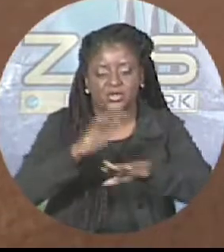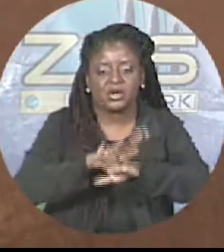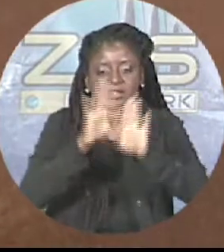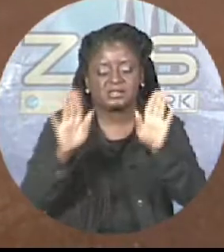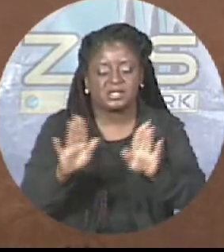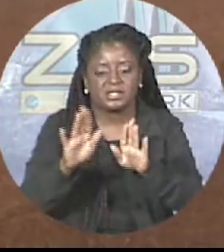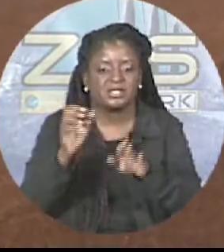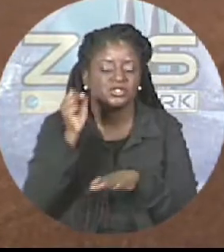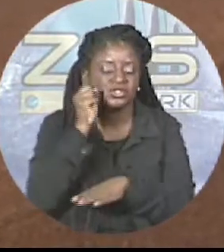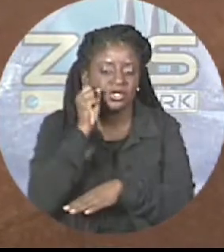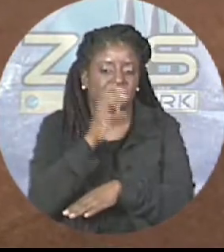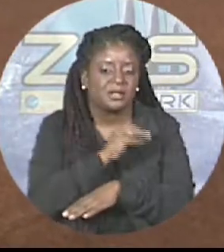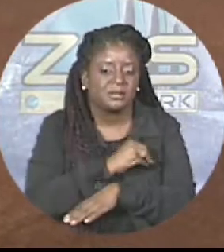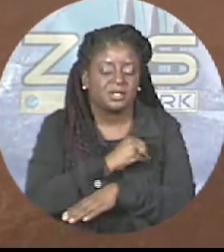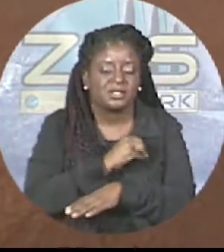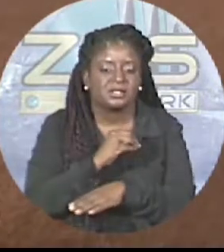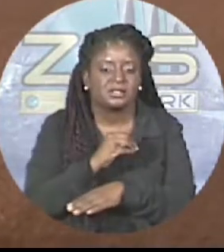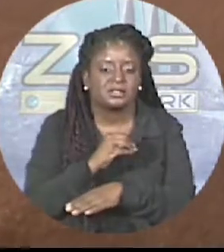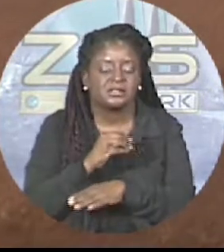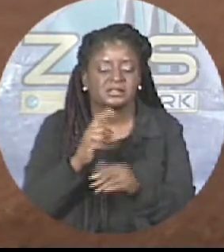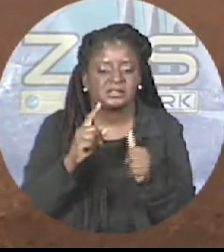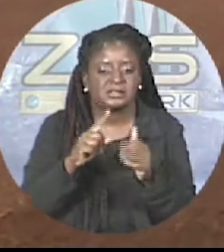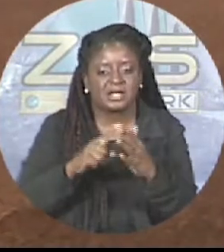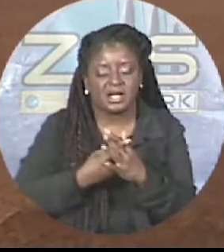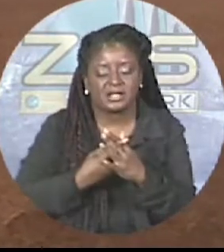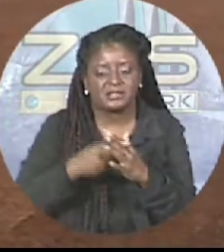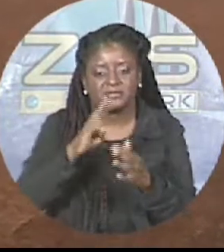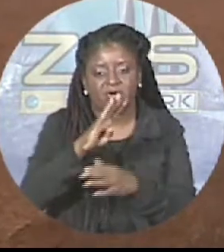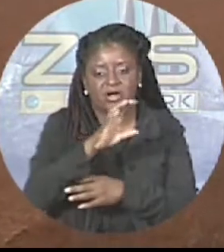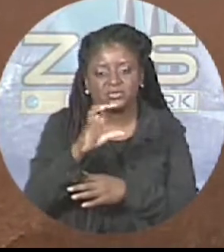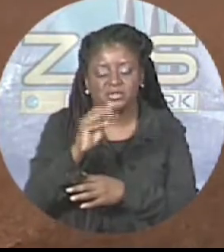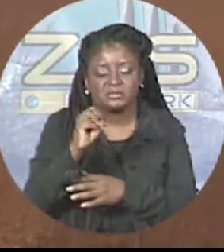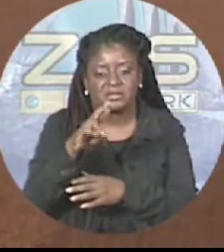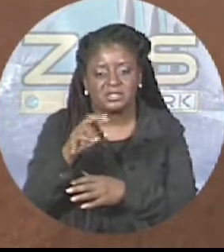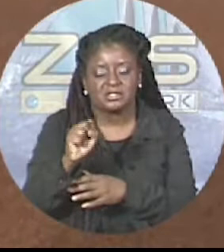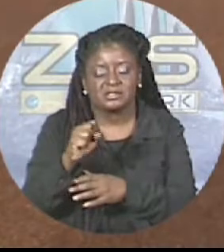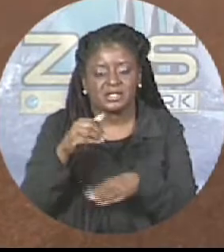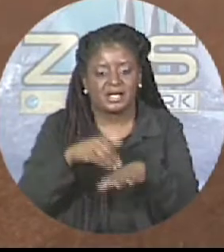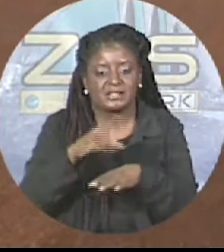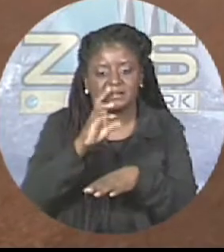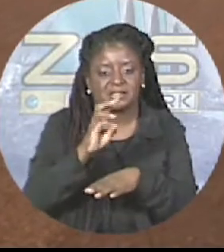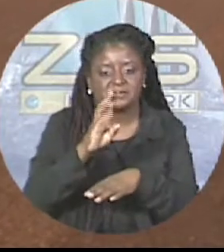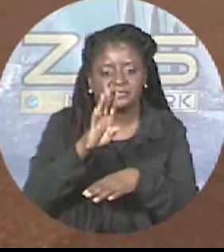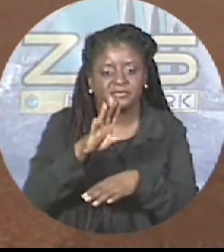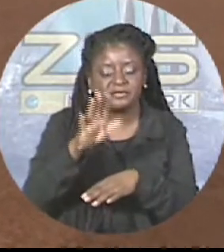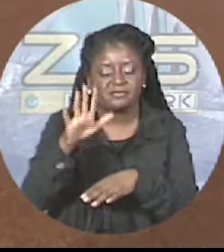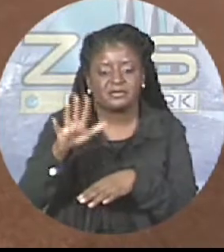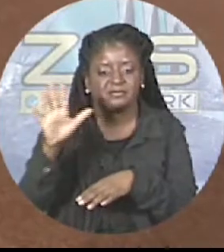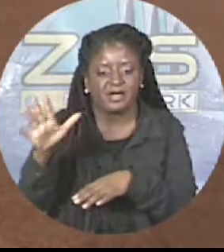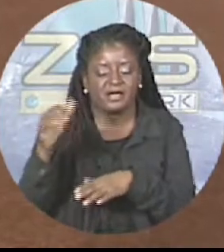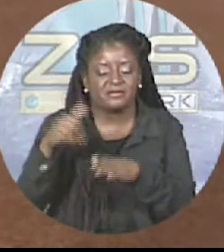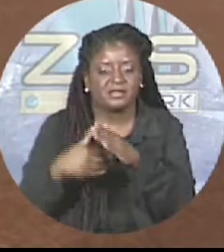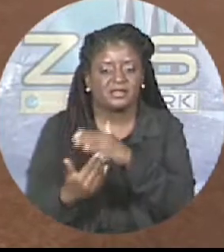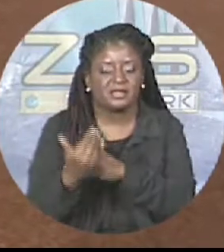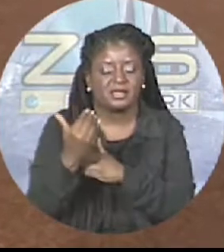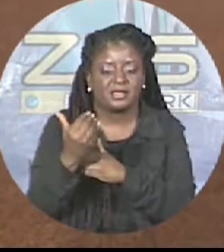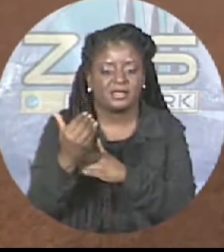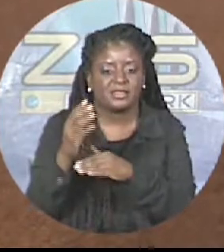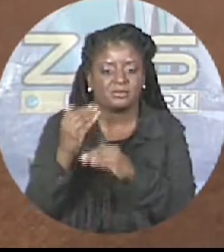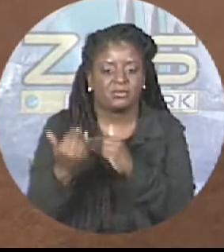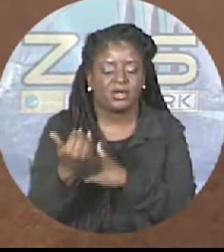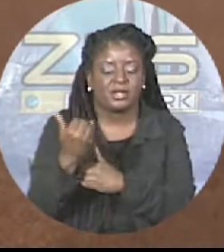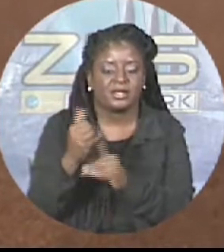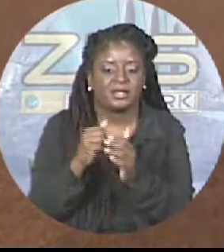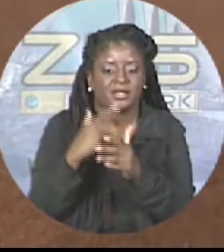for the double begins in the 400 meters at 6:55 in the morning, and then at 2:40, Stephen Gardner in the semifinals of the